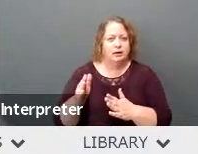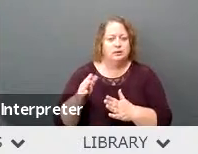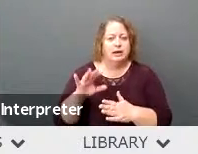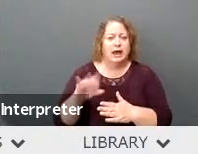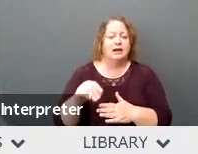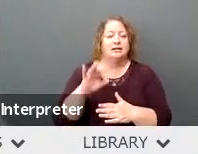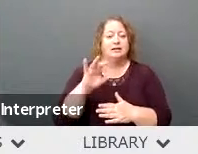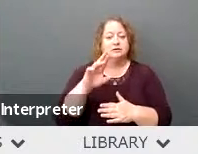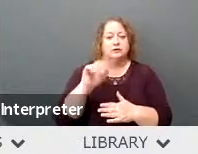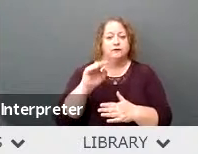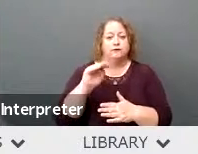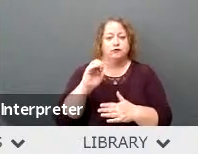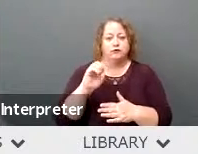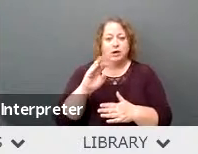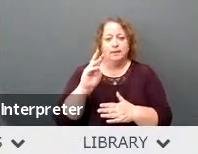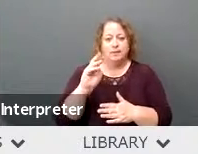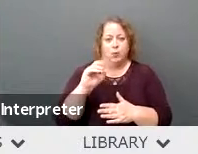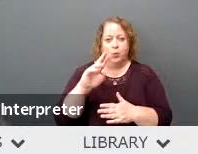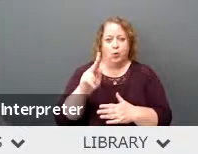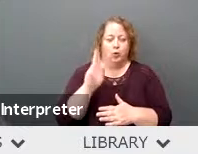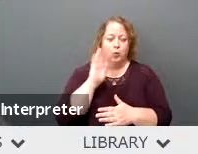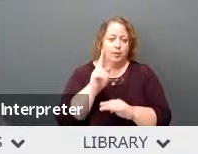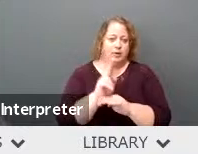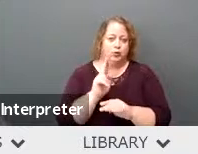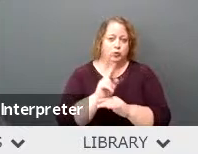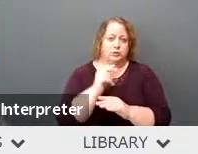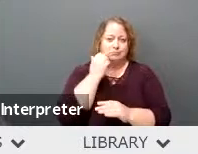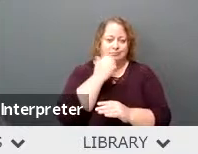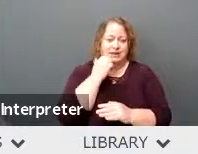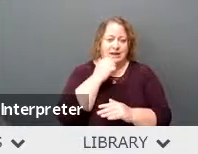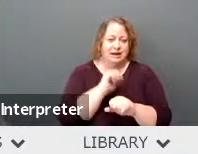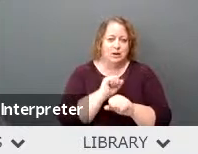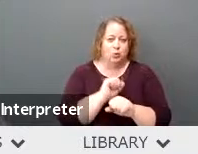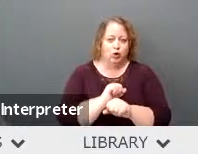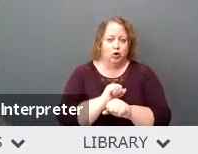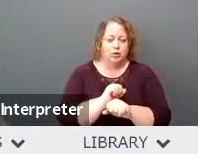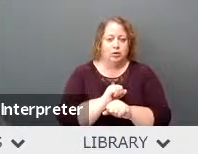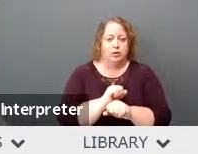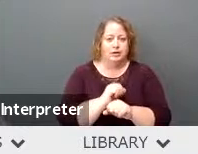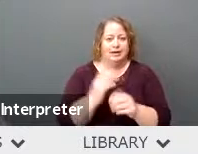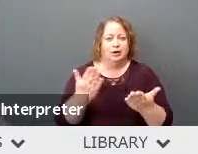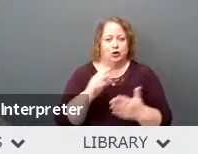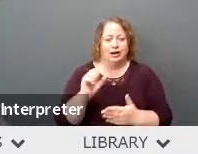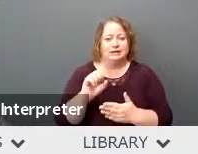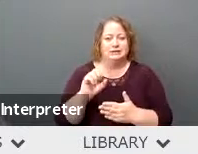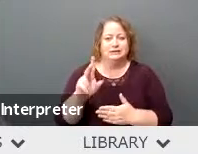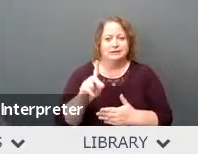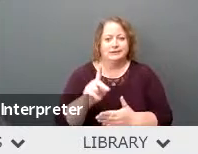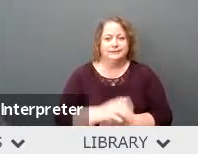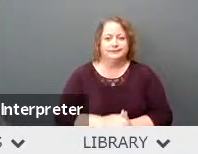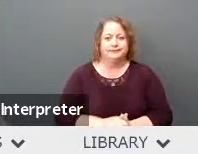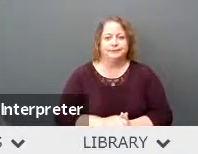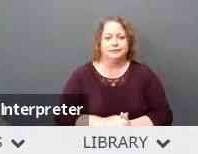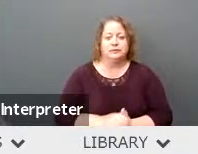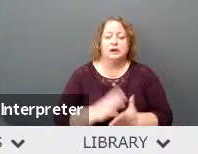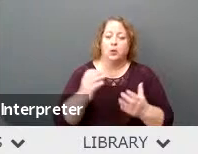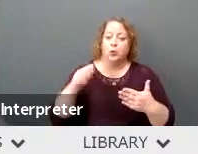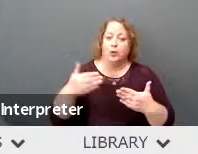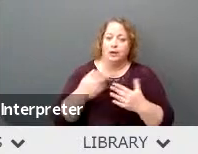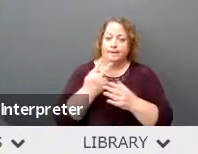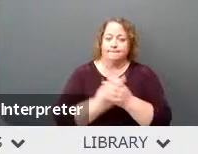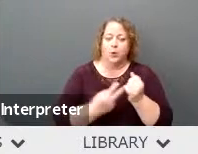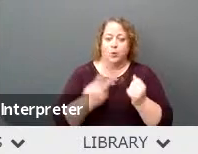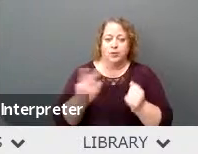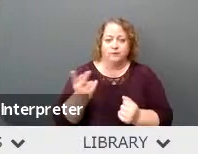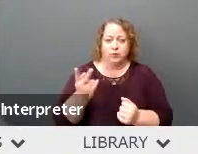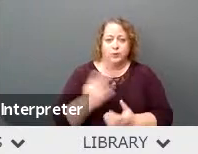this framework is going to be utilized in the day-to-day work here in SSD. I would like to welcome both